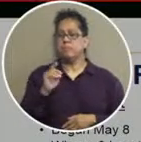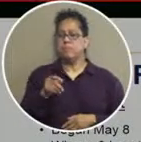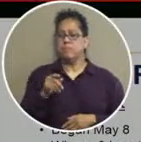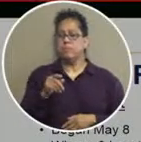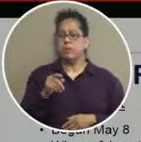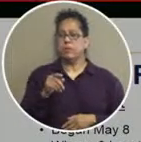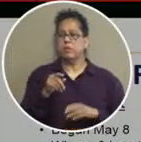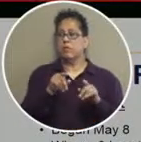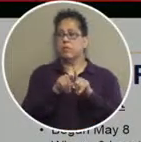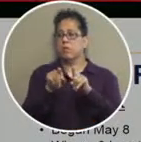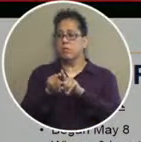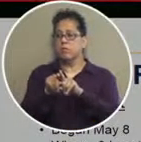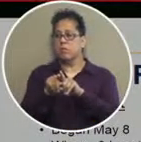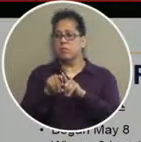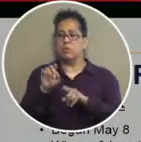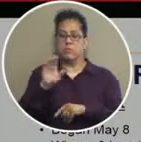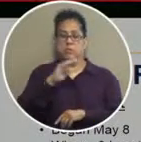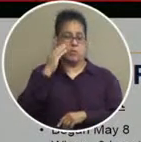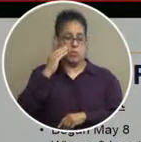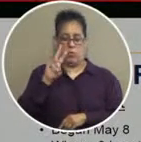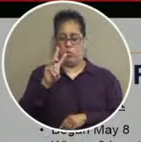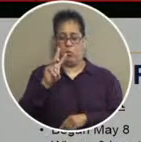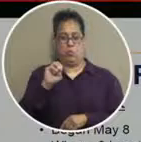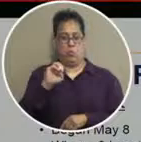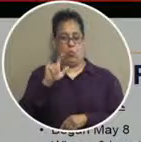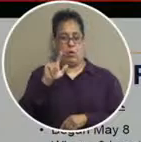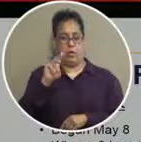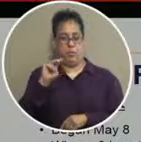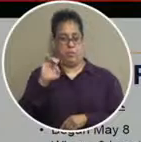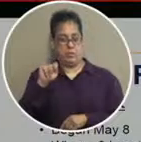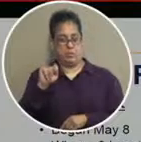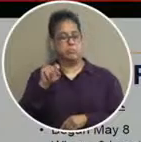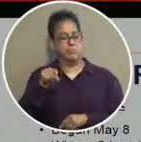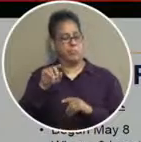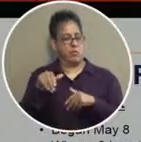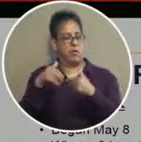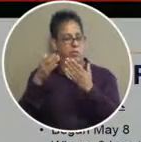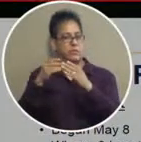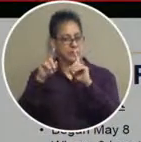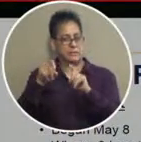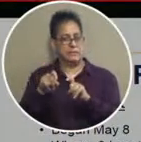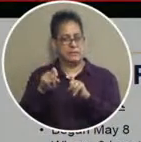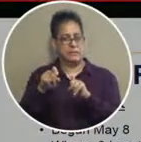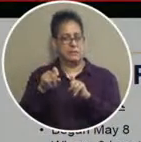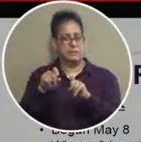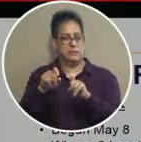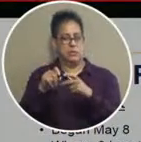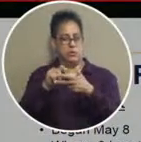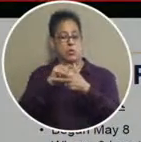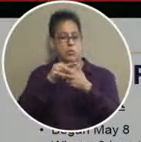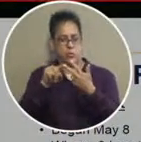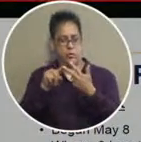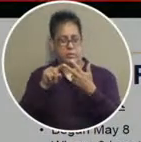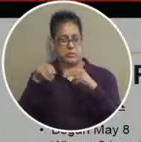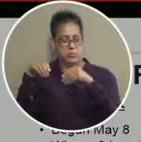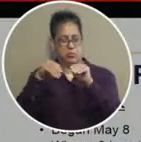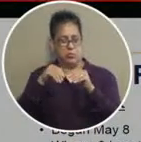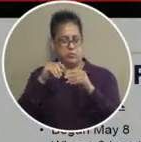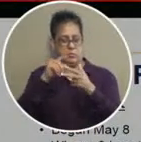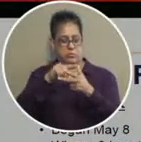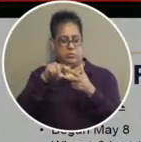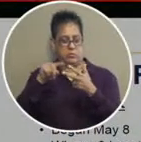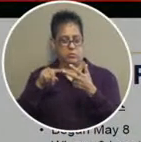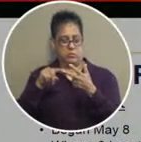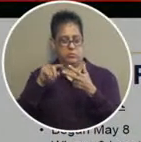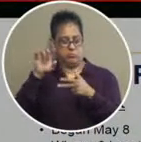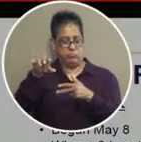As you're all, I believe, aware, Walmart also began offering testing at 3 various locations at